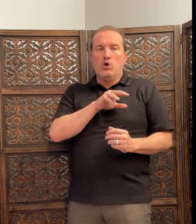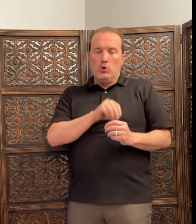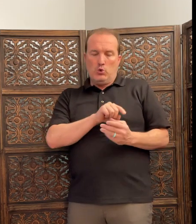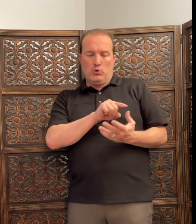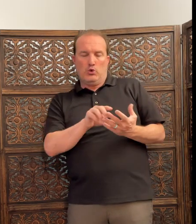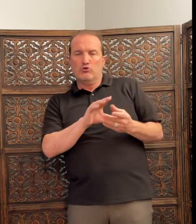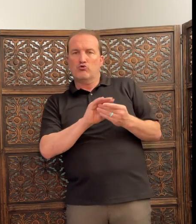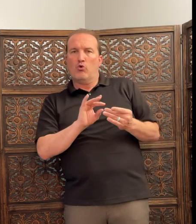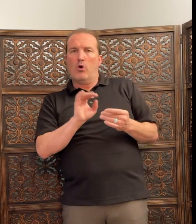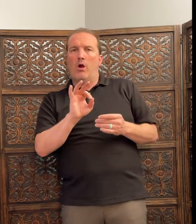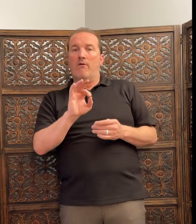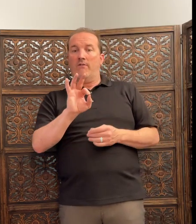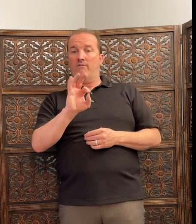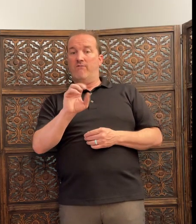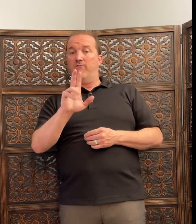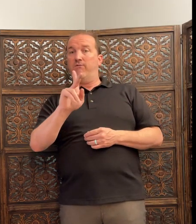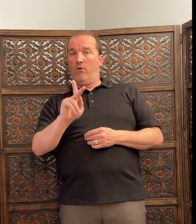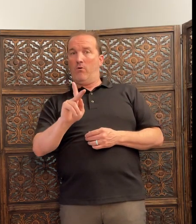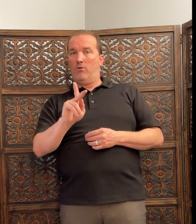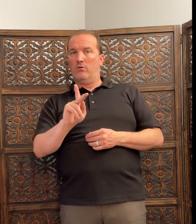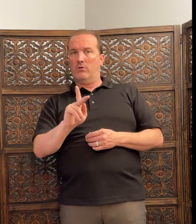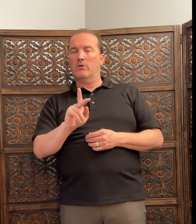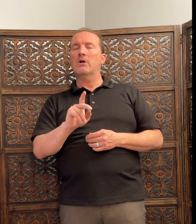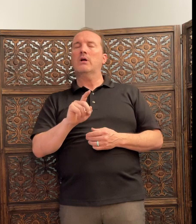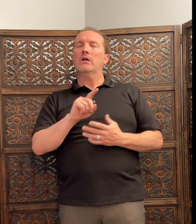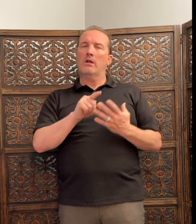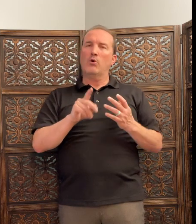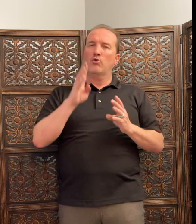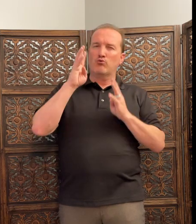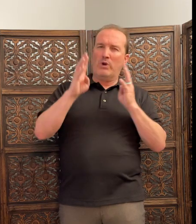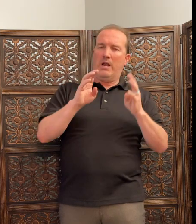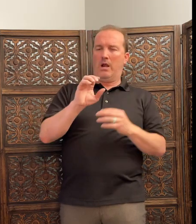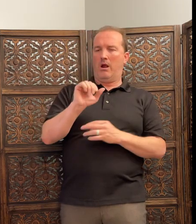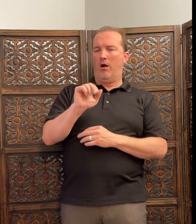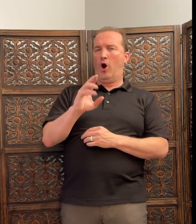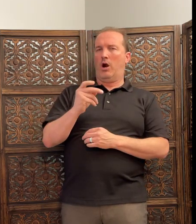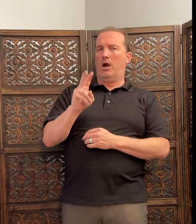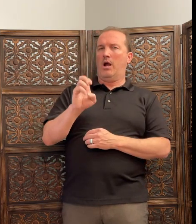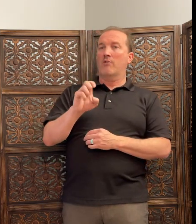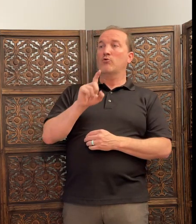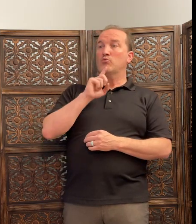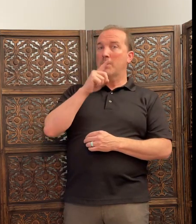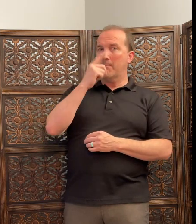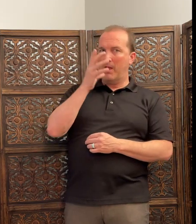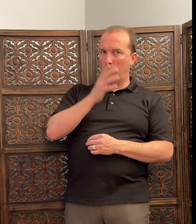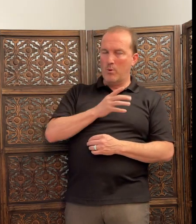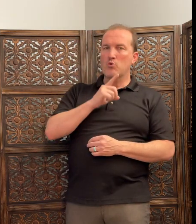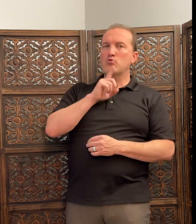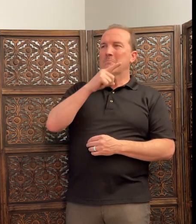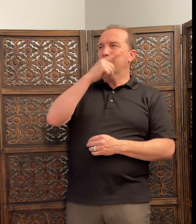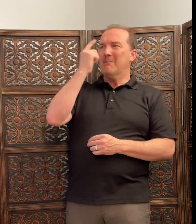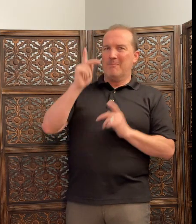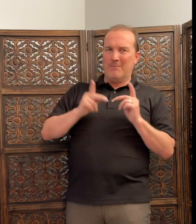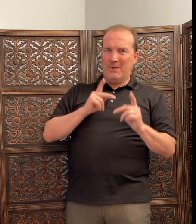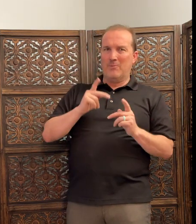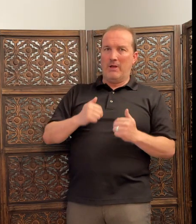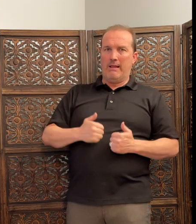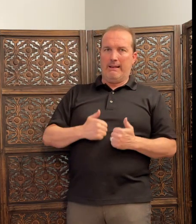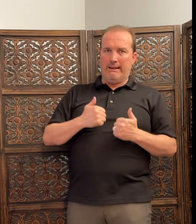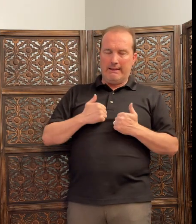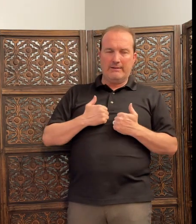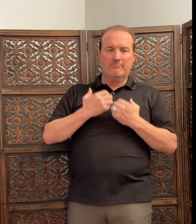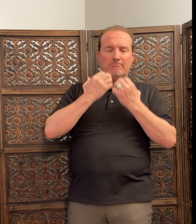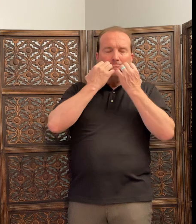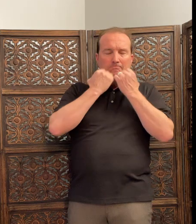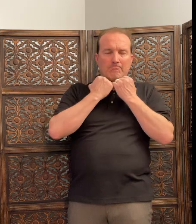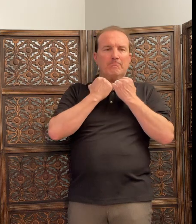By including the stories of the folk, Zora Neale Hurston was creating an archive of real Black women and real Black people